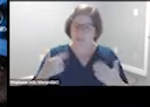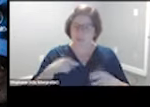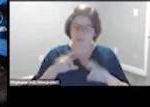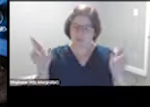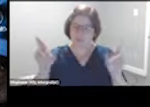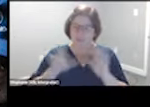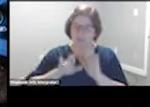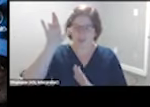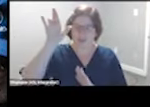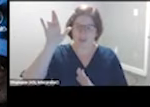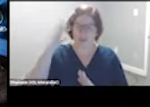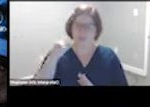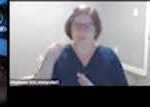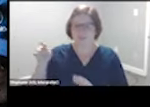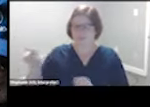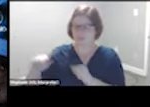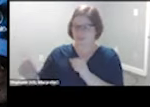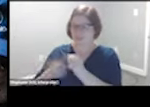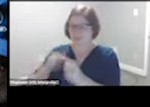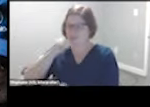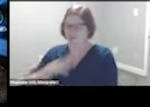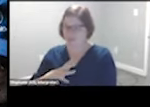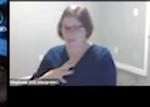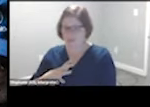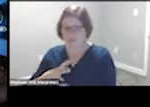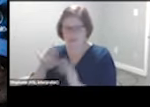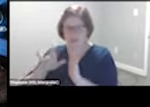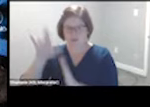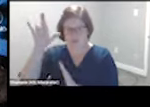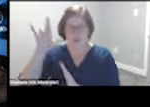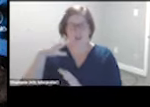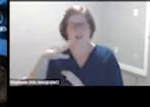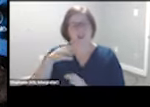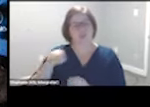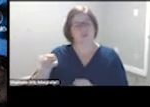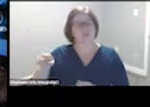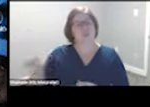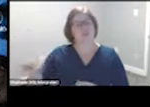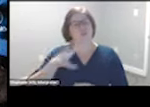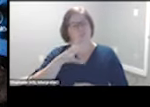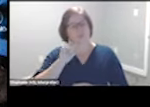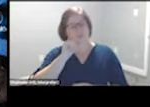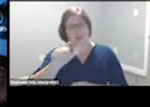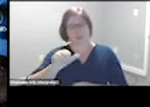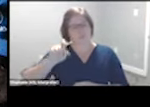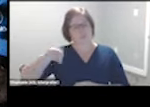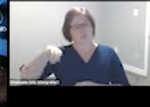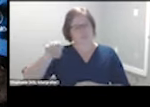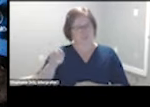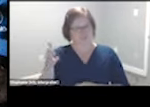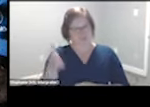because first Korean astronaut was the female, and then originally she was not the person to supposed to be